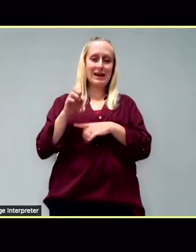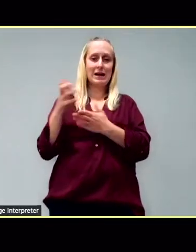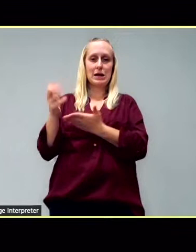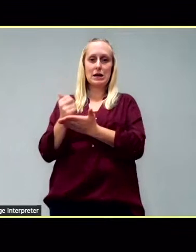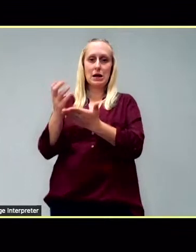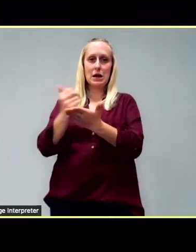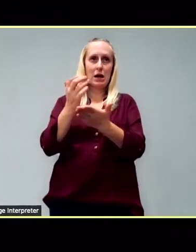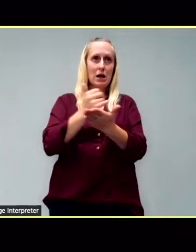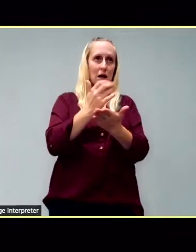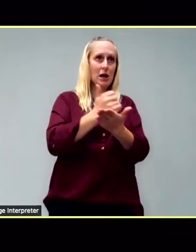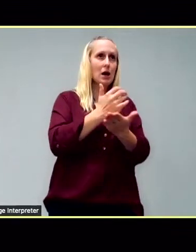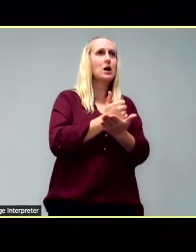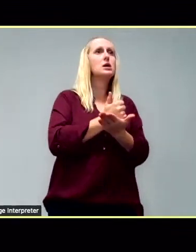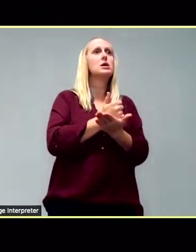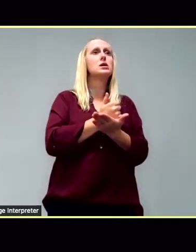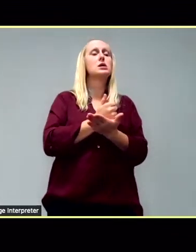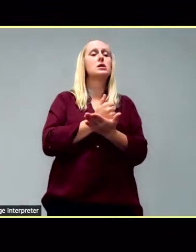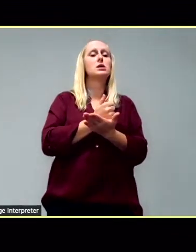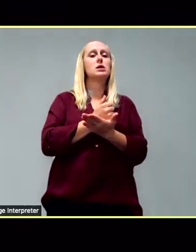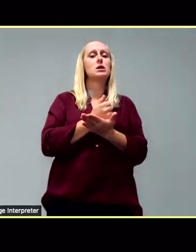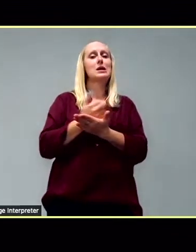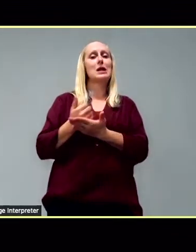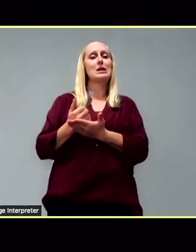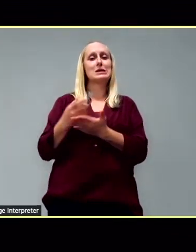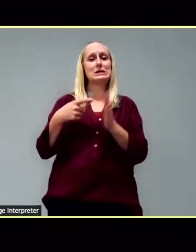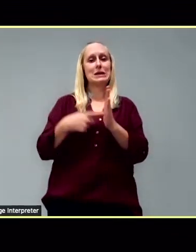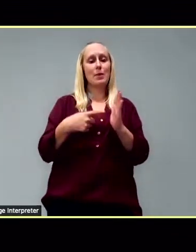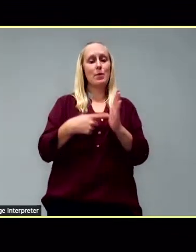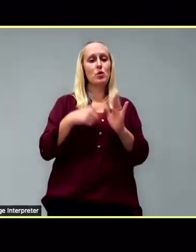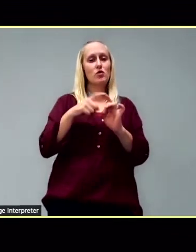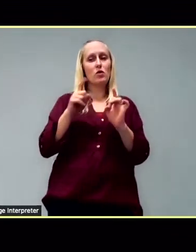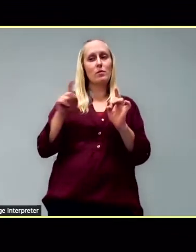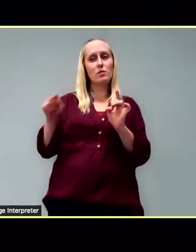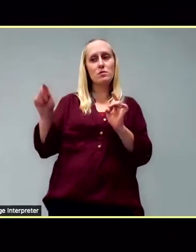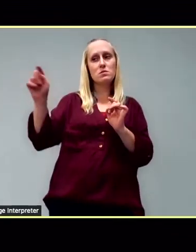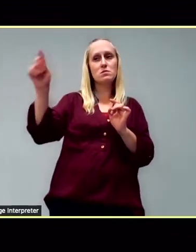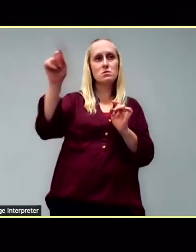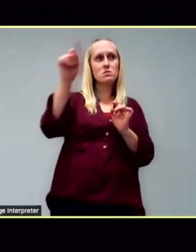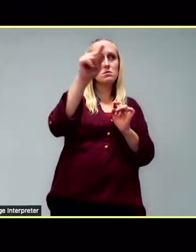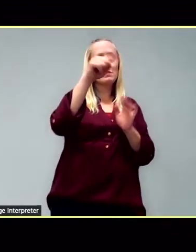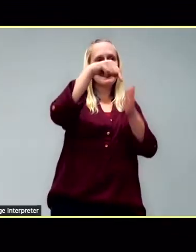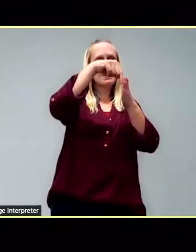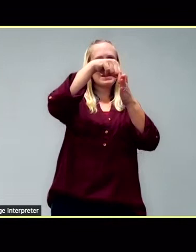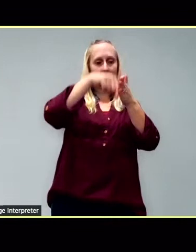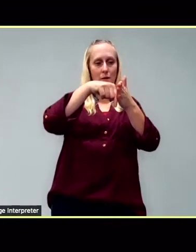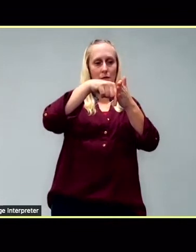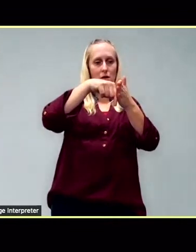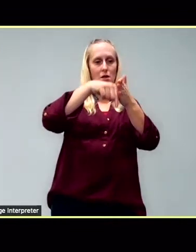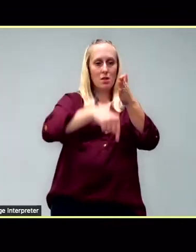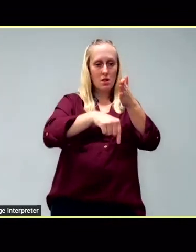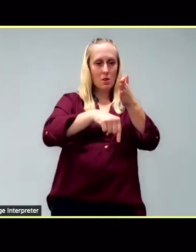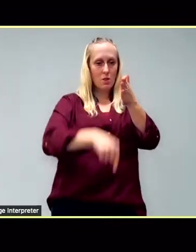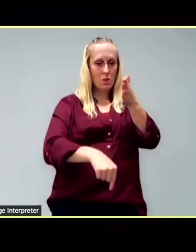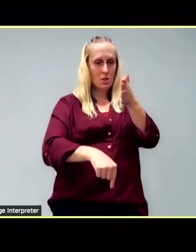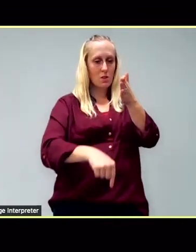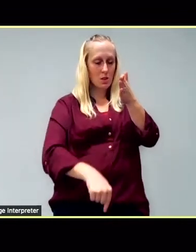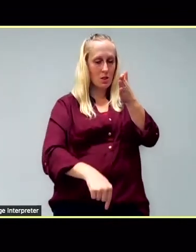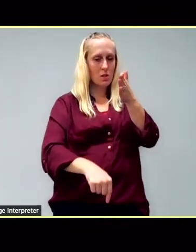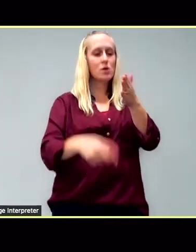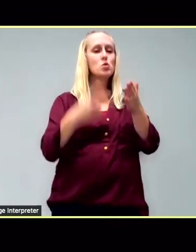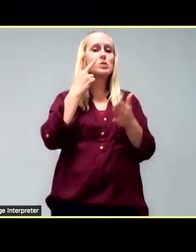borings offsite and collected groundwater samples from multiple depths to determine potential impact to